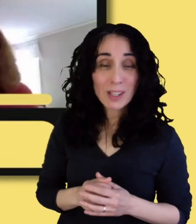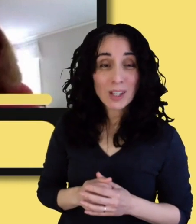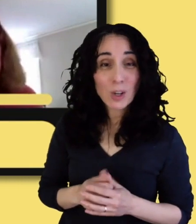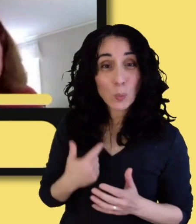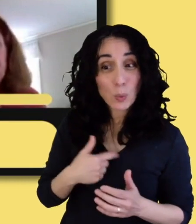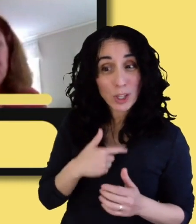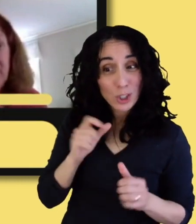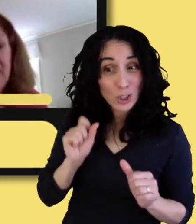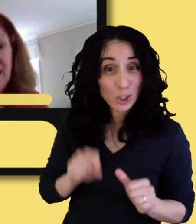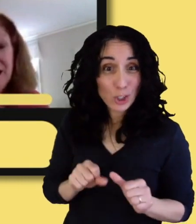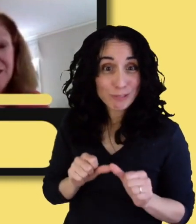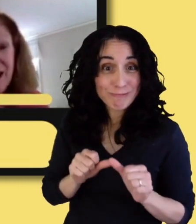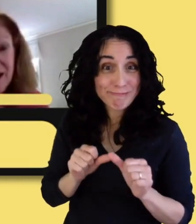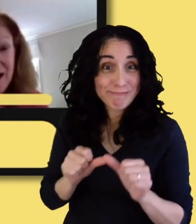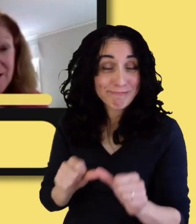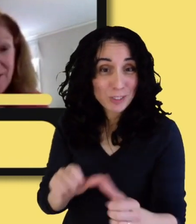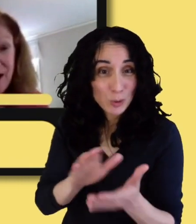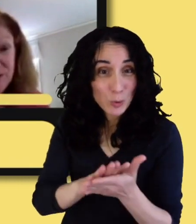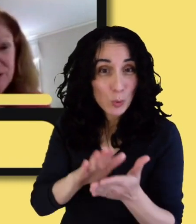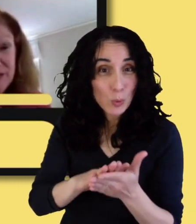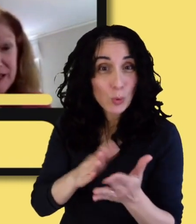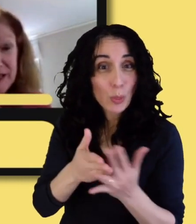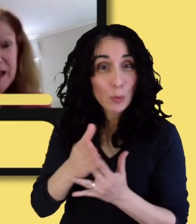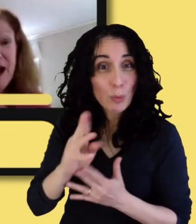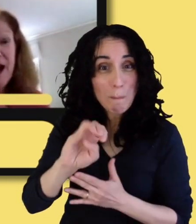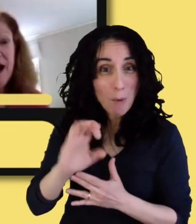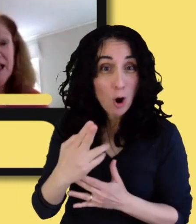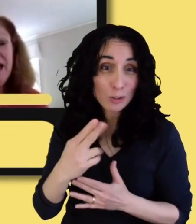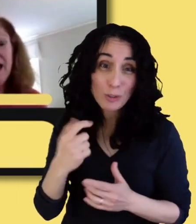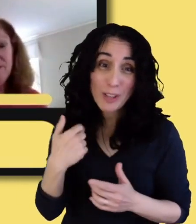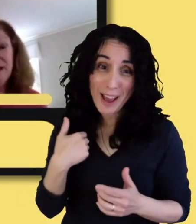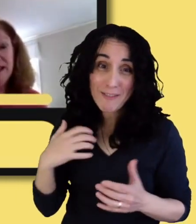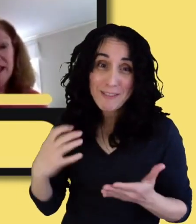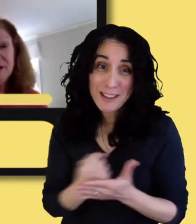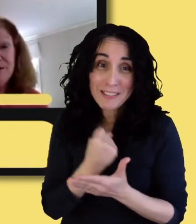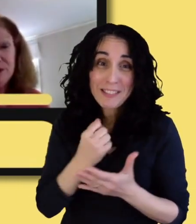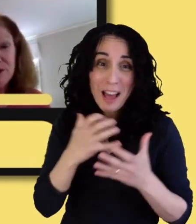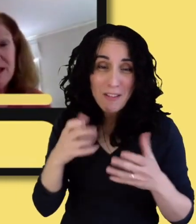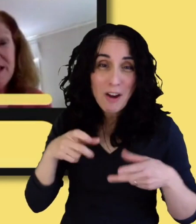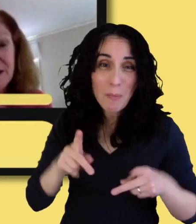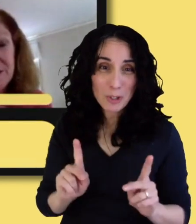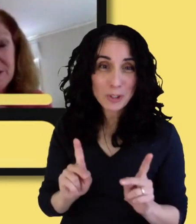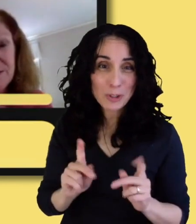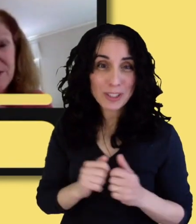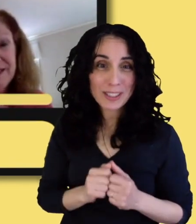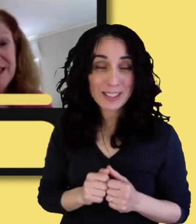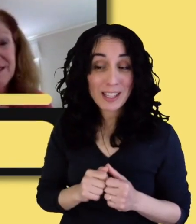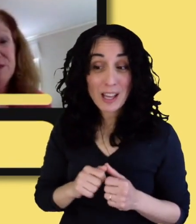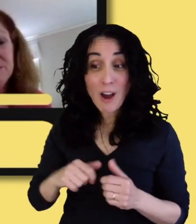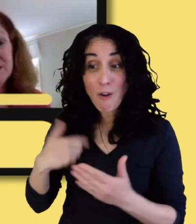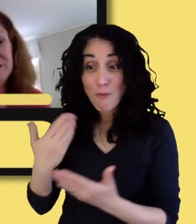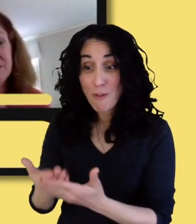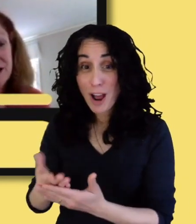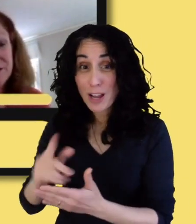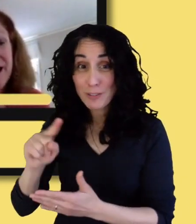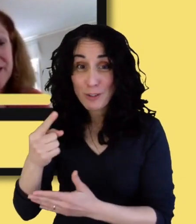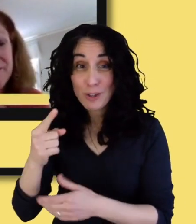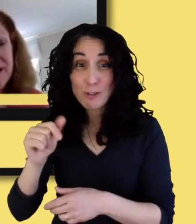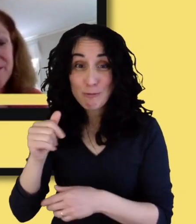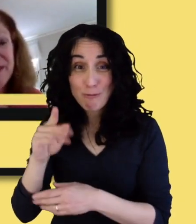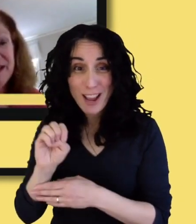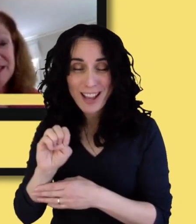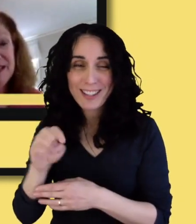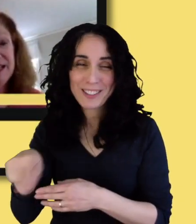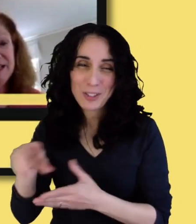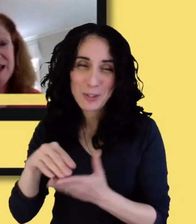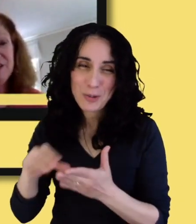March, so the children had a lot of opportunity. And when they get to first grade, that's always the one thing they do miss their center